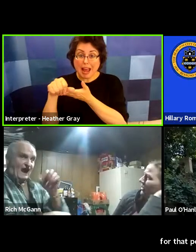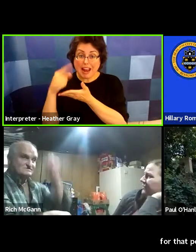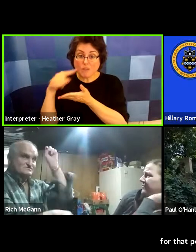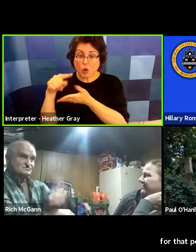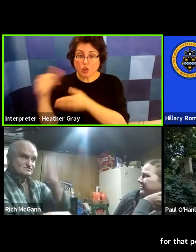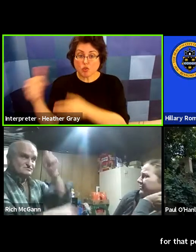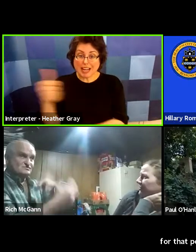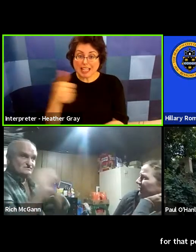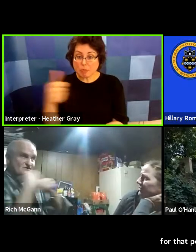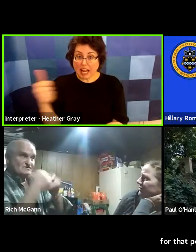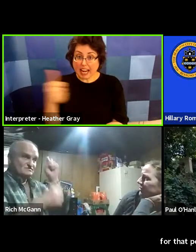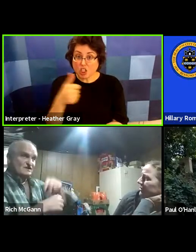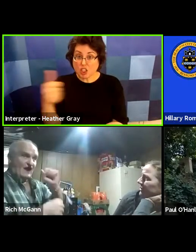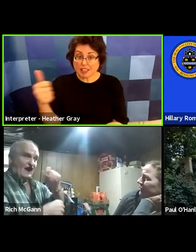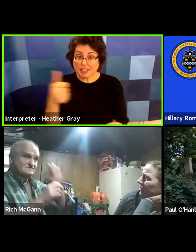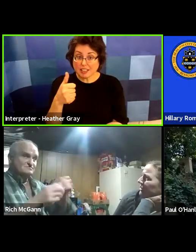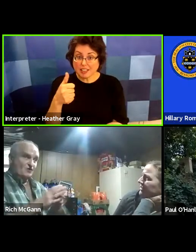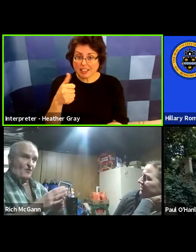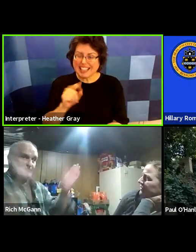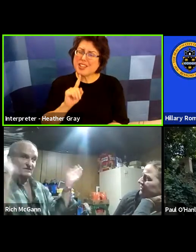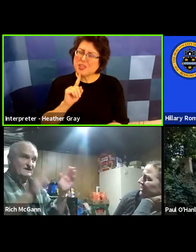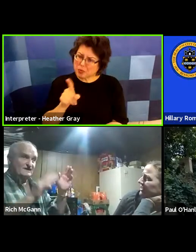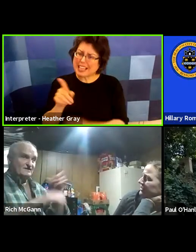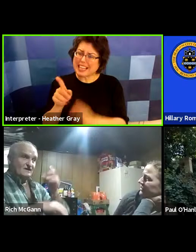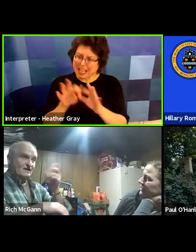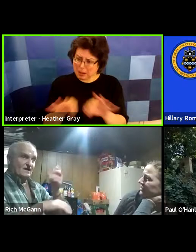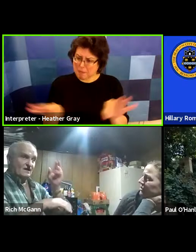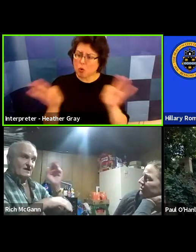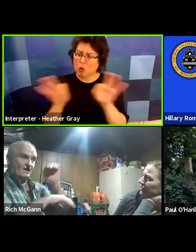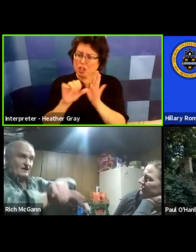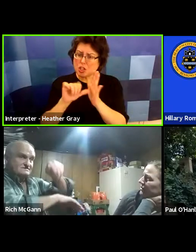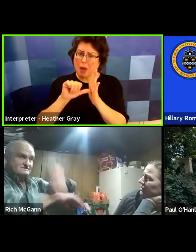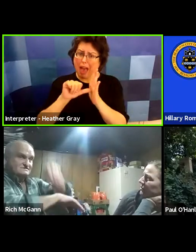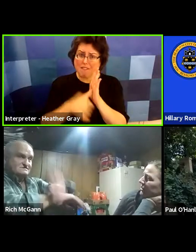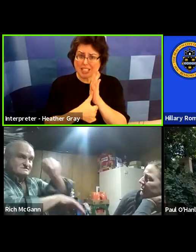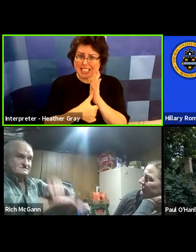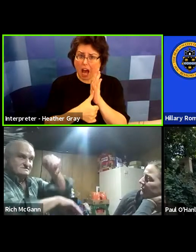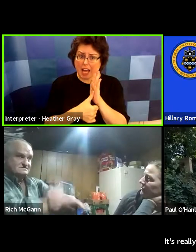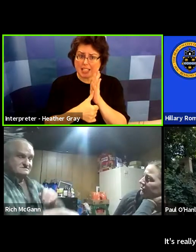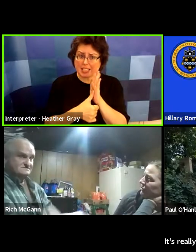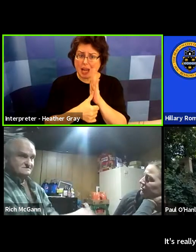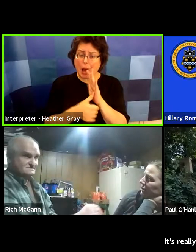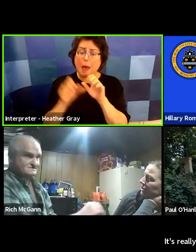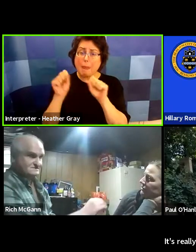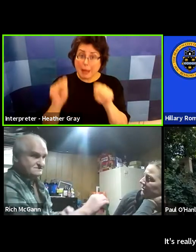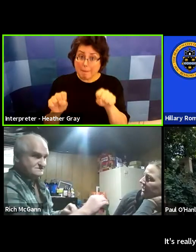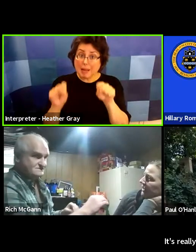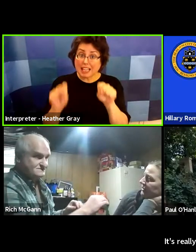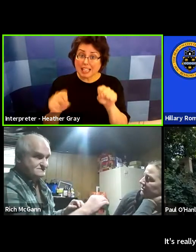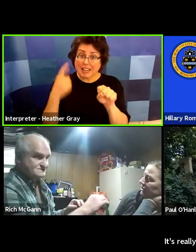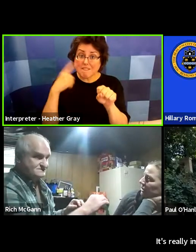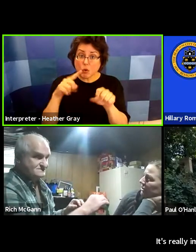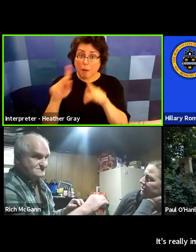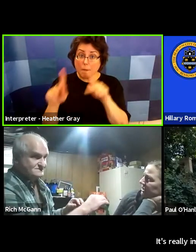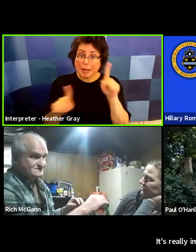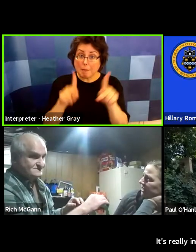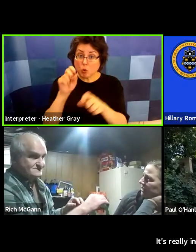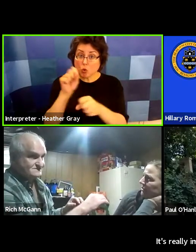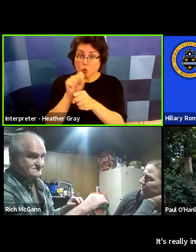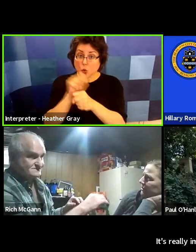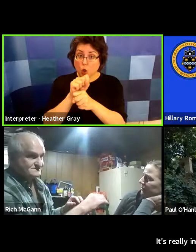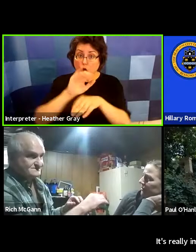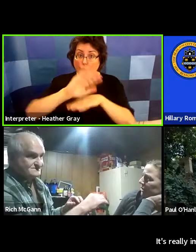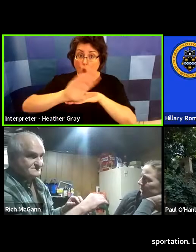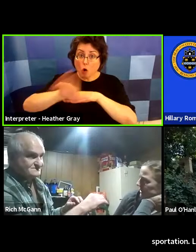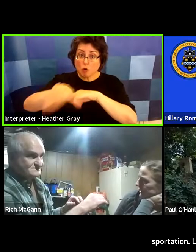And it's really important to emphasize, you know, the ability for people to work overnight. That's a large chunk of